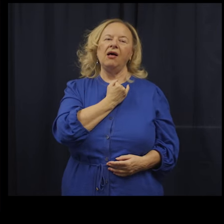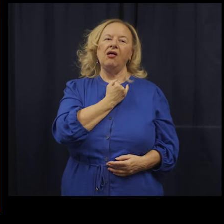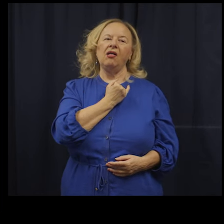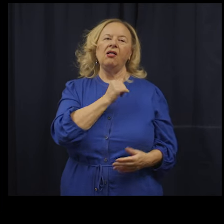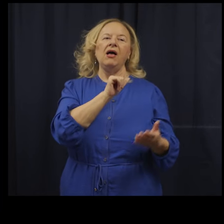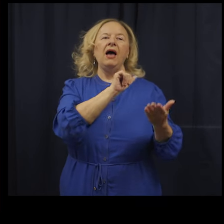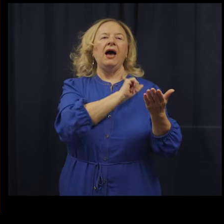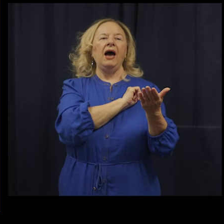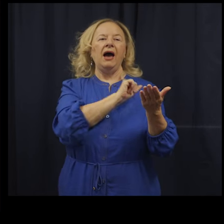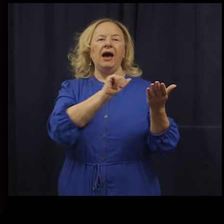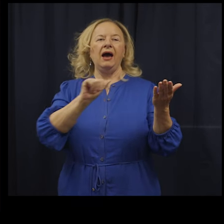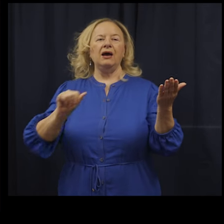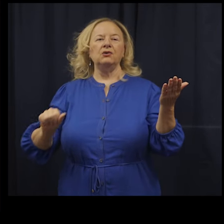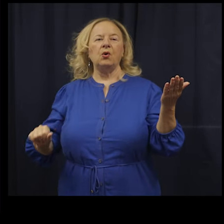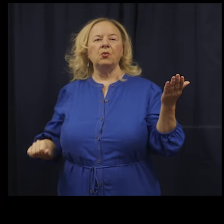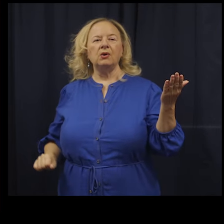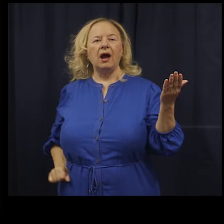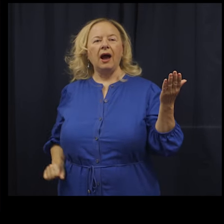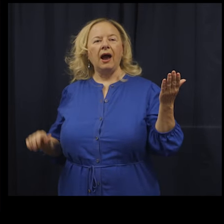Yisrael.